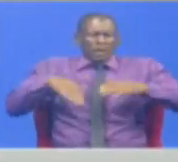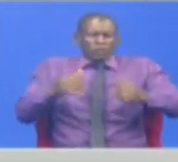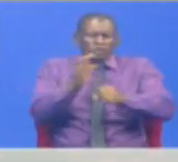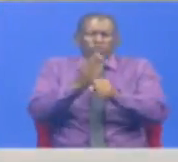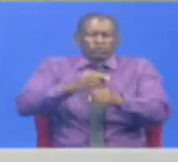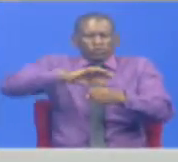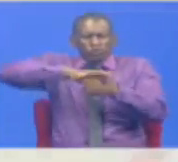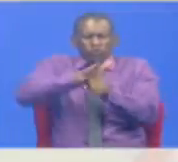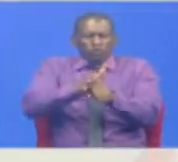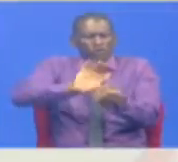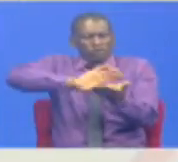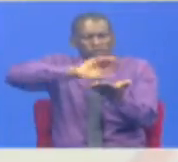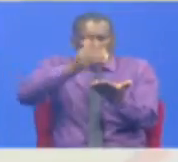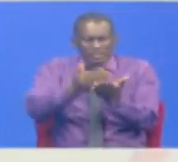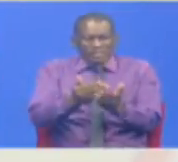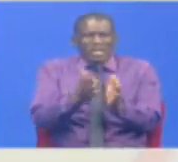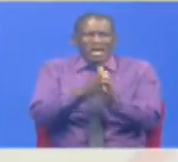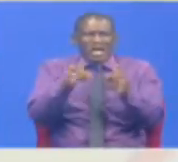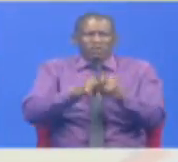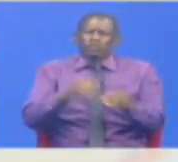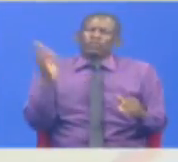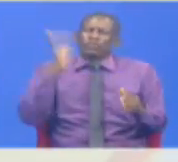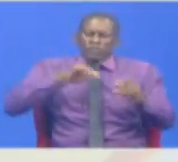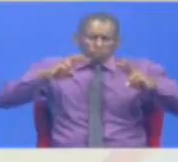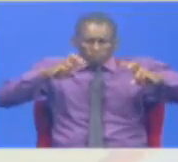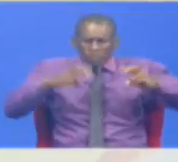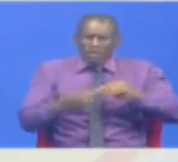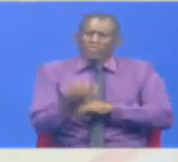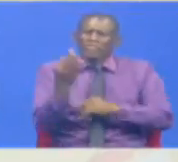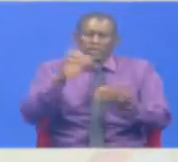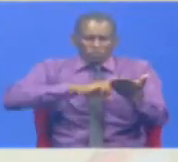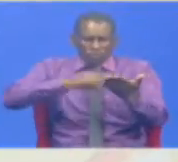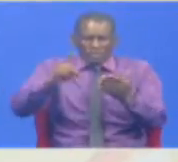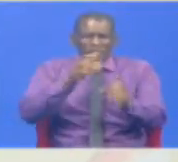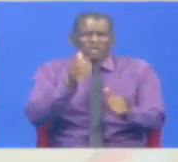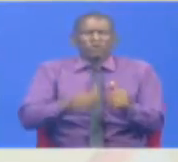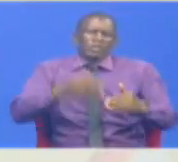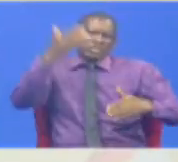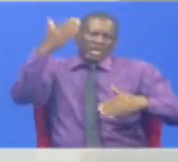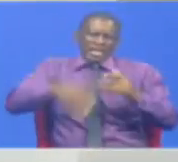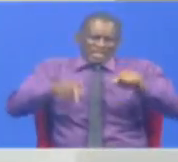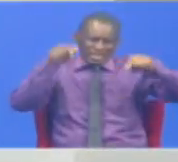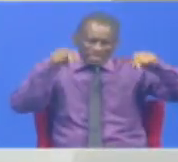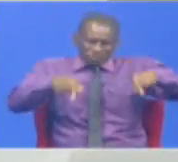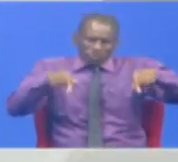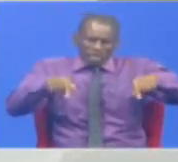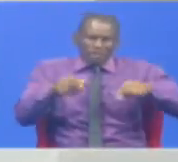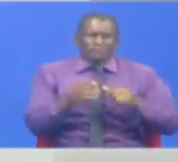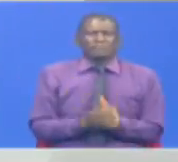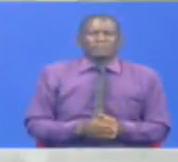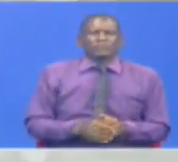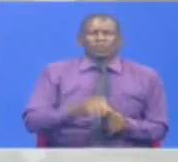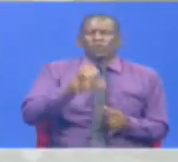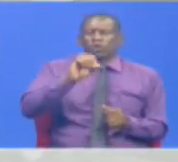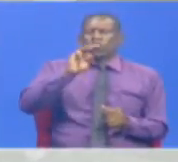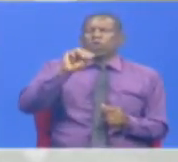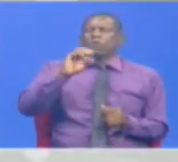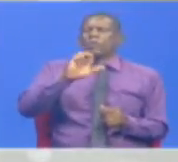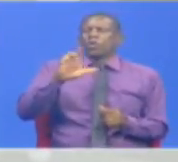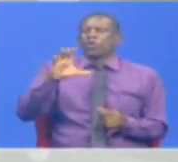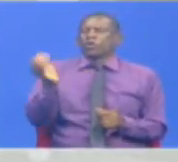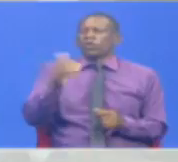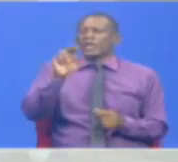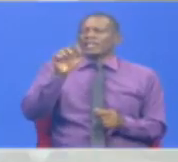COVID-19 funds and conclude their probe in 3 weeks, which expire today. Eunice Omolo,